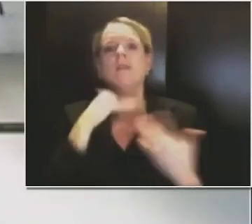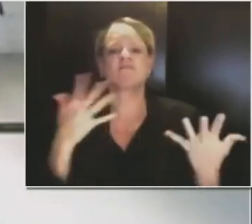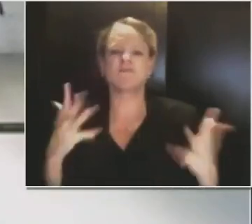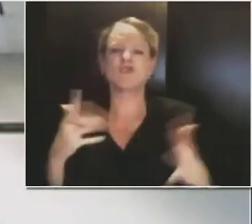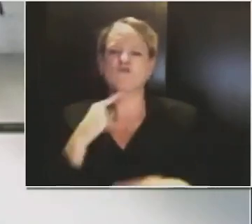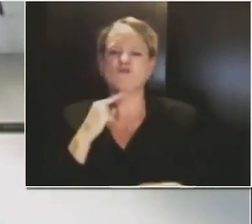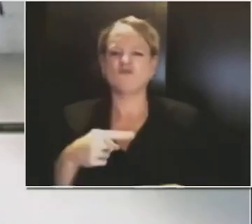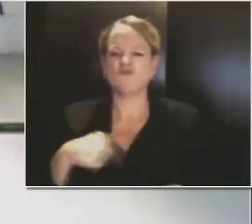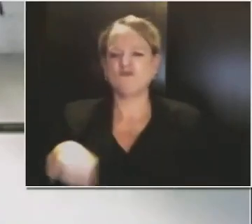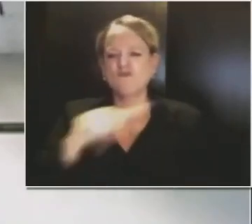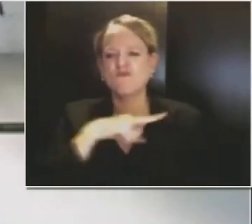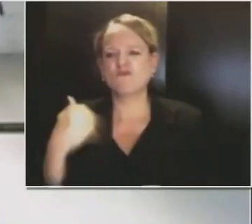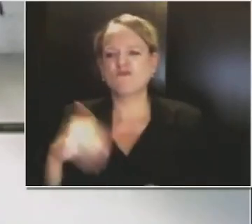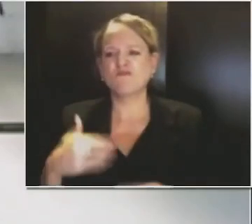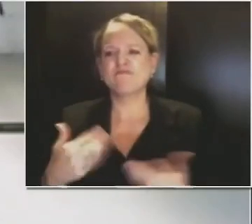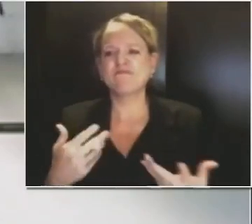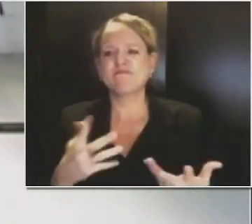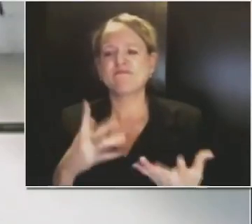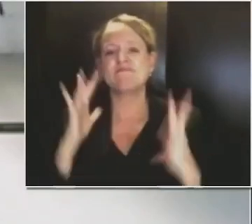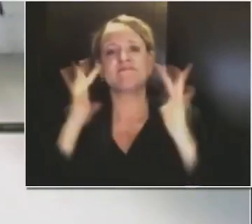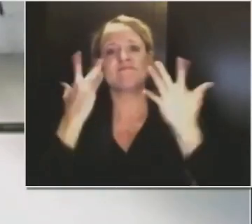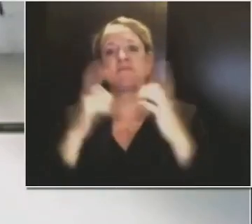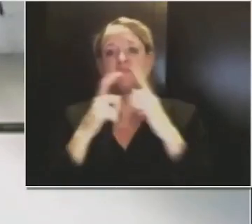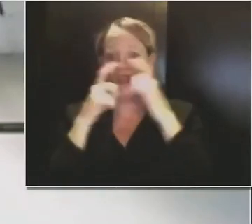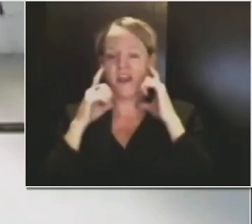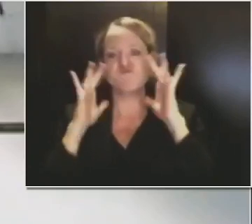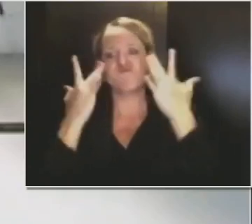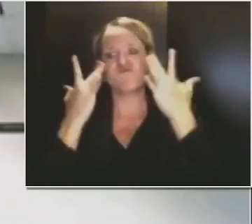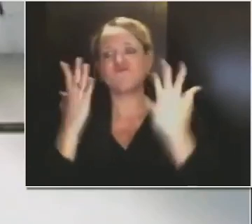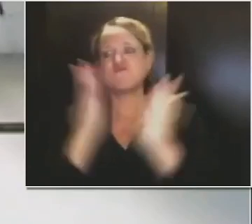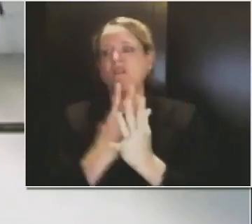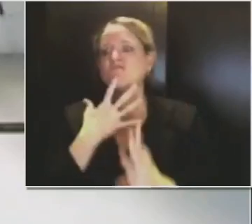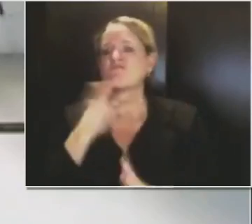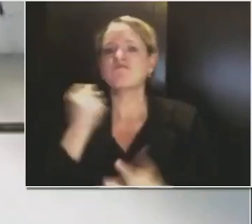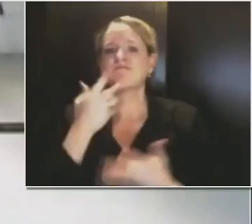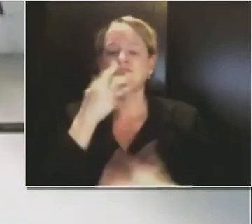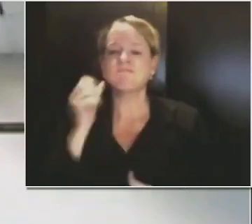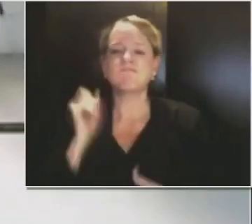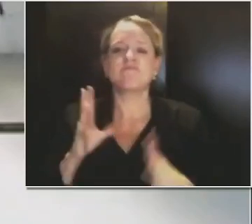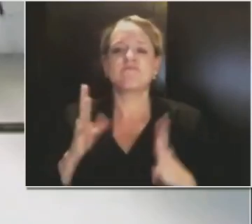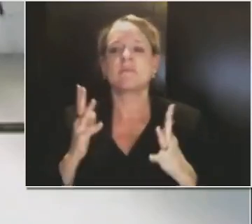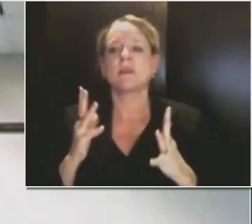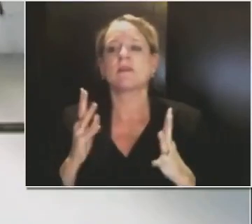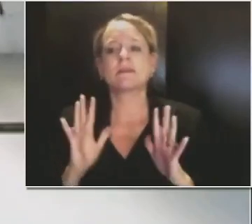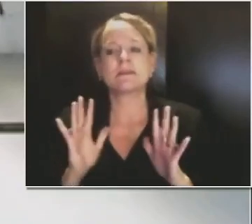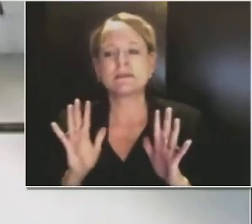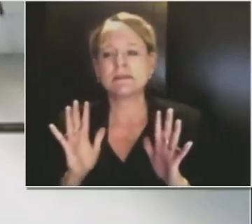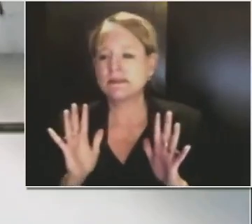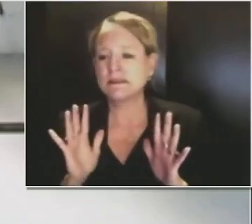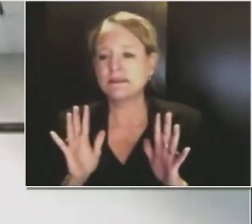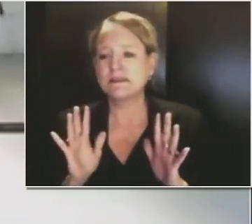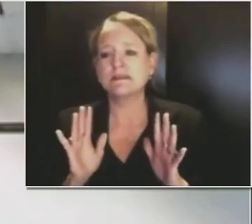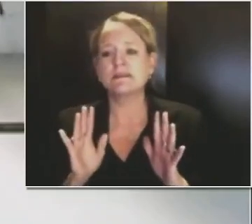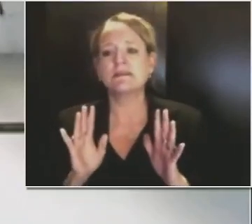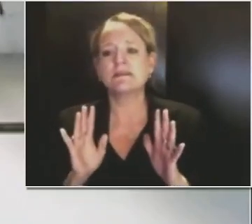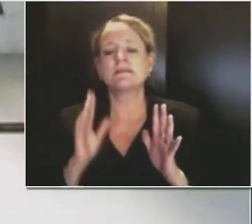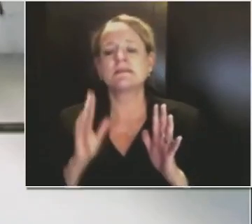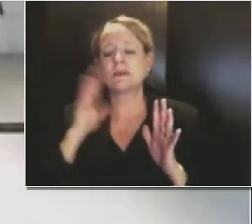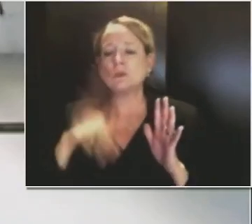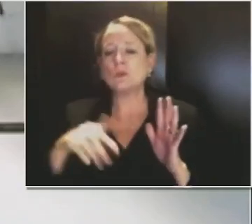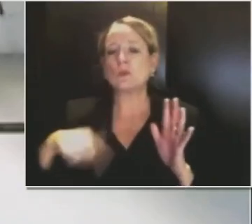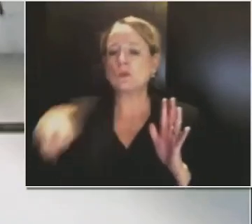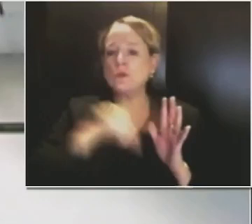this. And so please wear your mask. I wear this mask to protect you. You wear your mask to protect